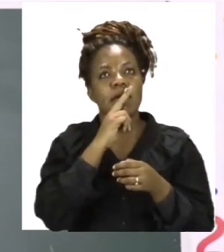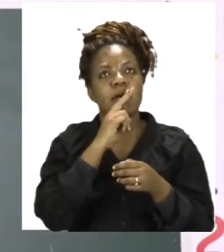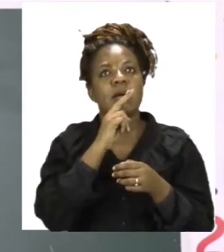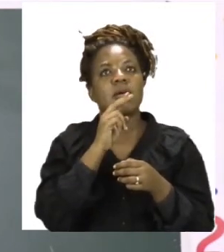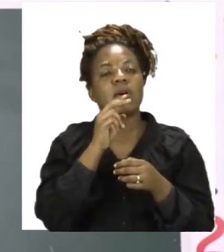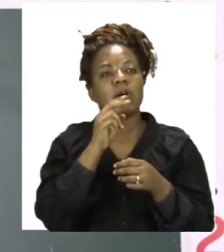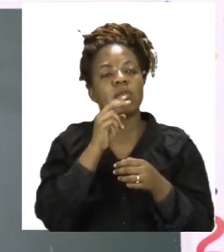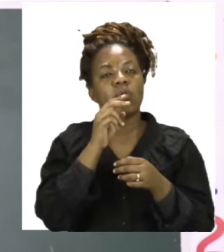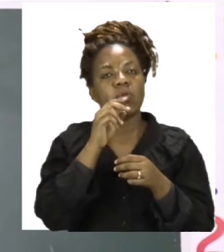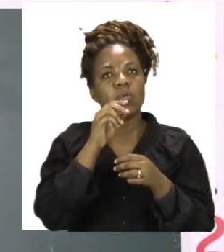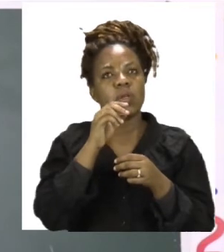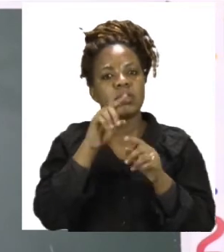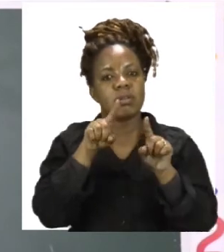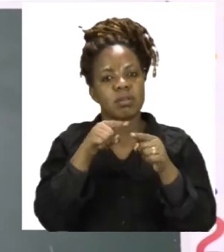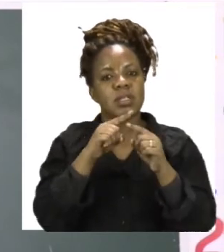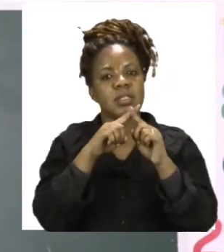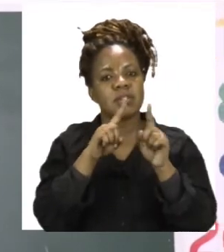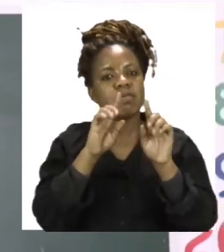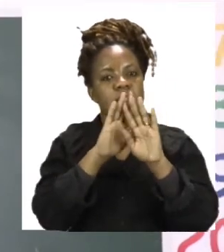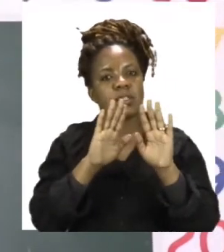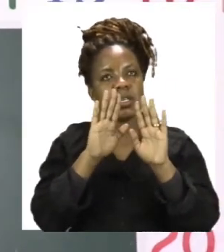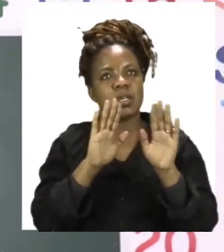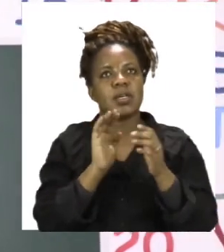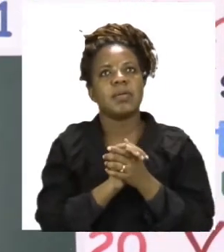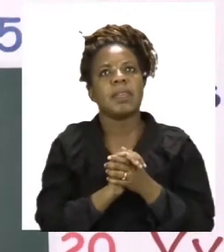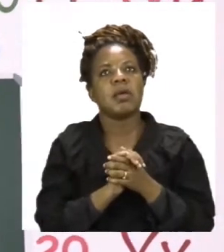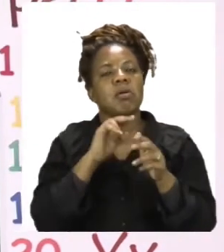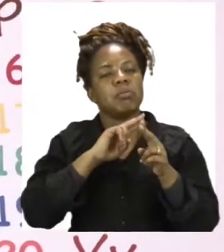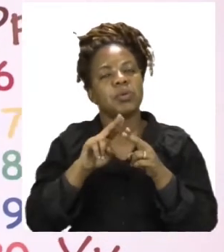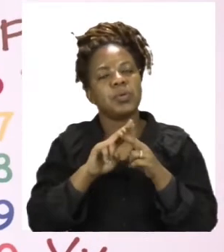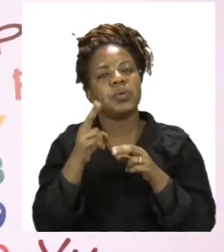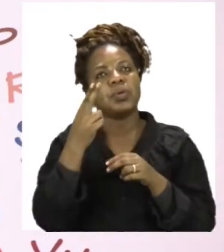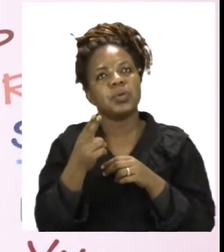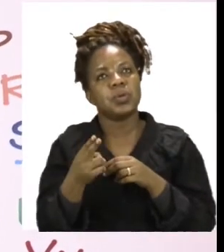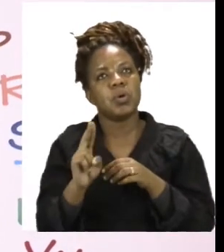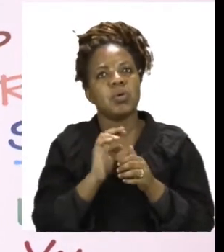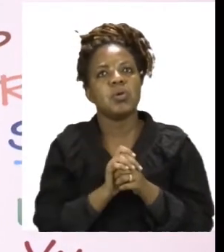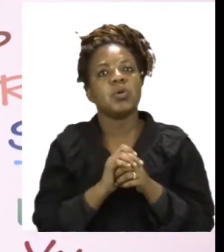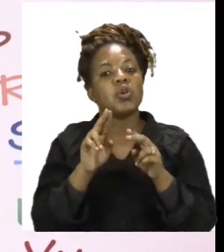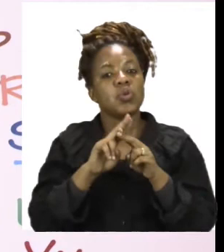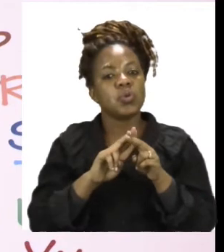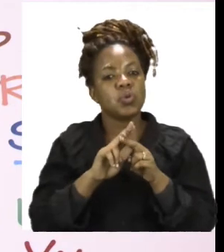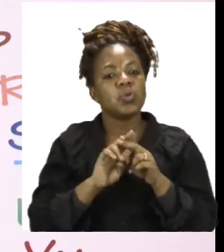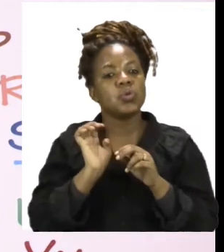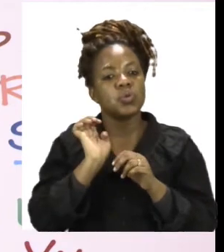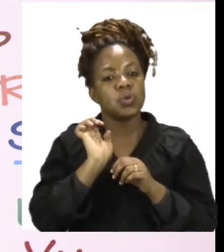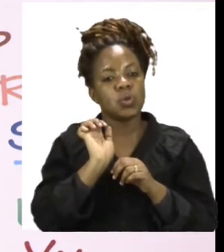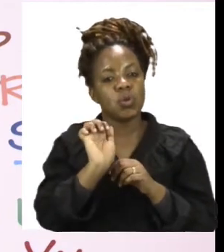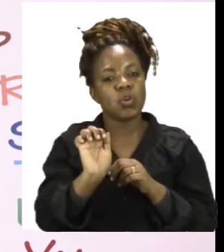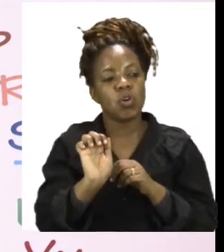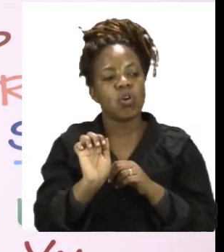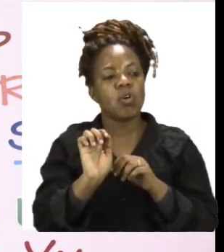do for all the other wheels. Please take your time, use your counters wisely, and don't forget to